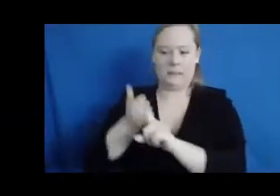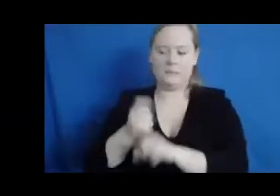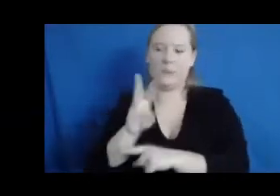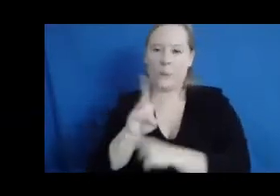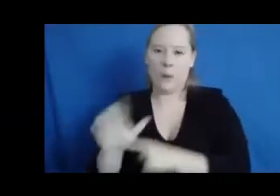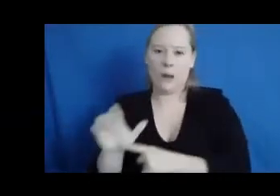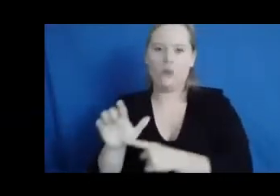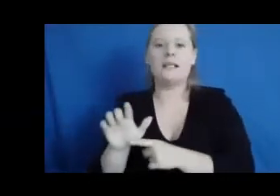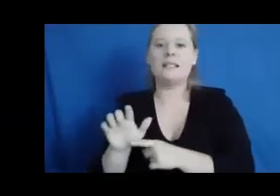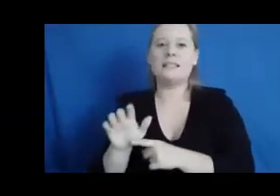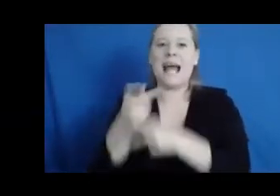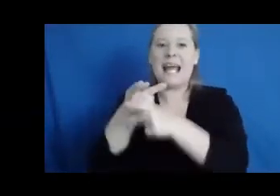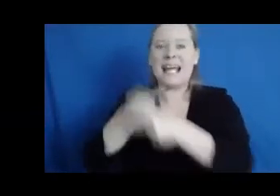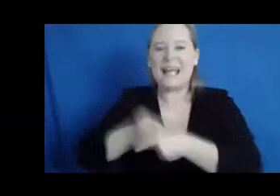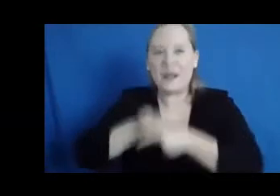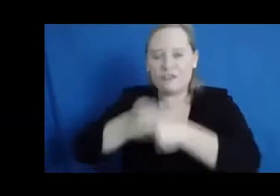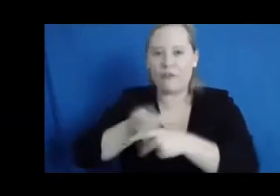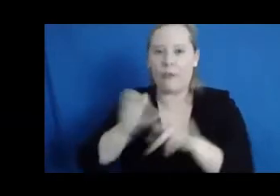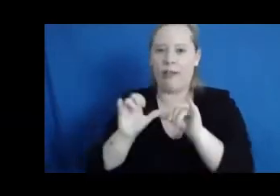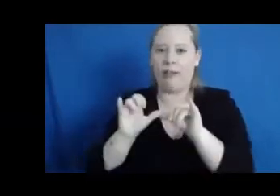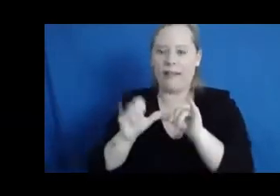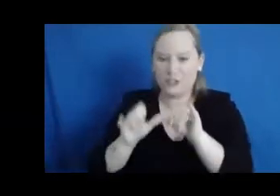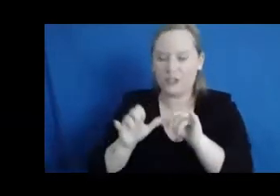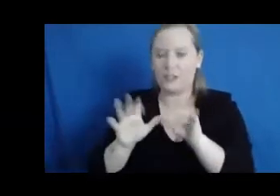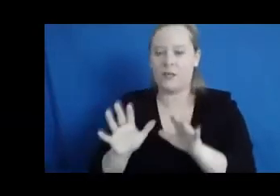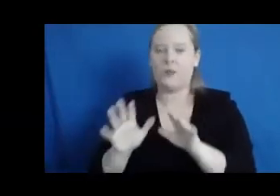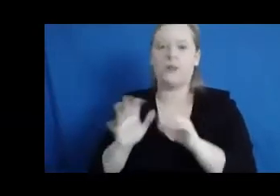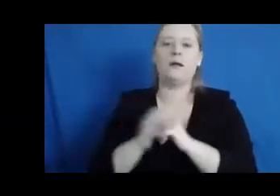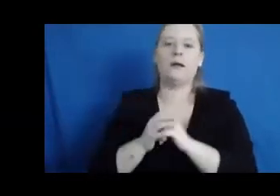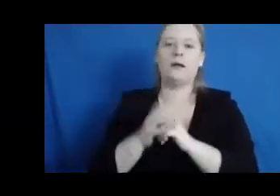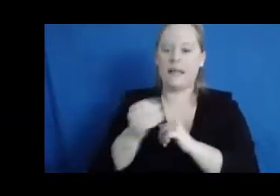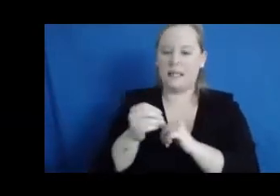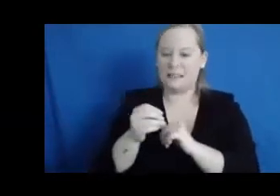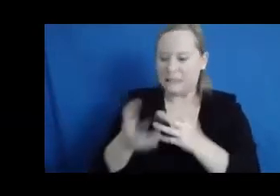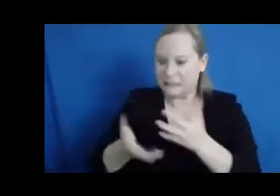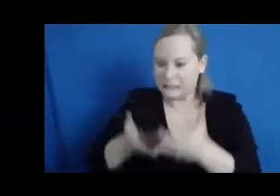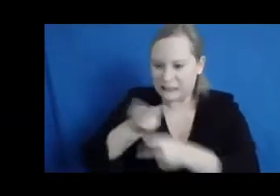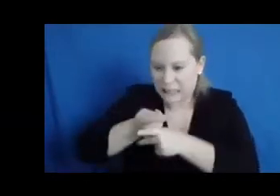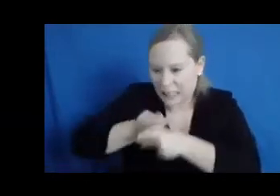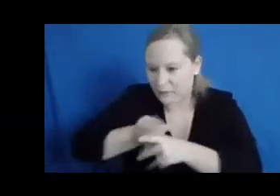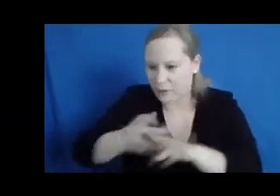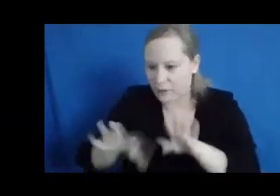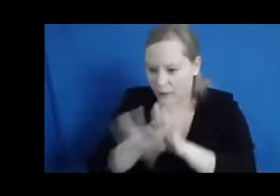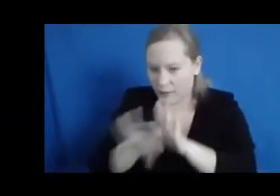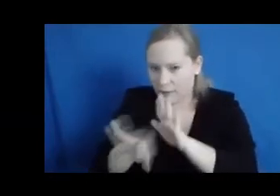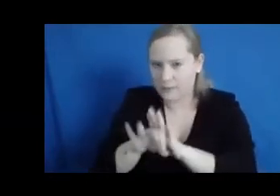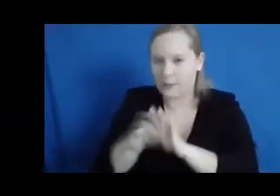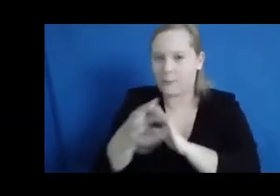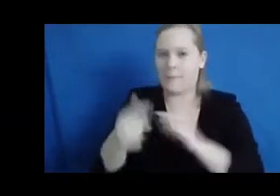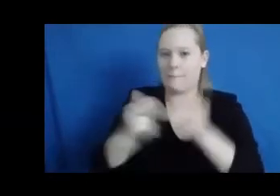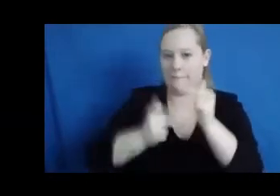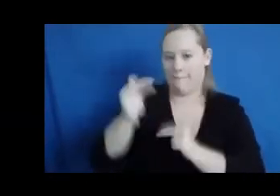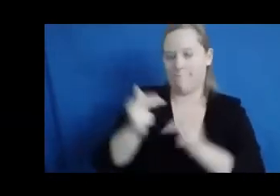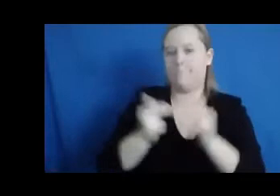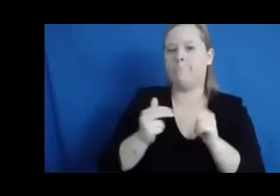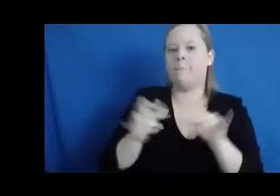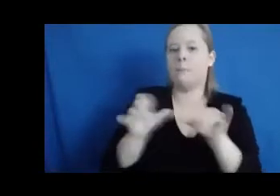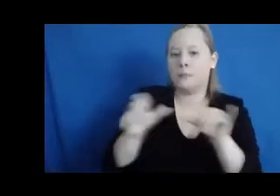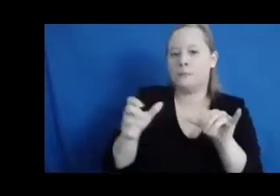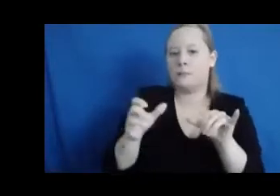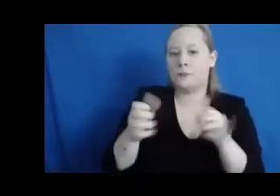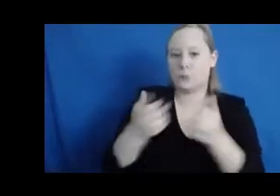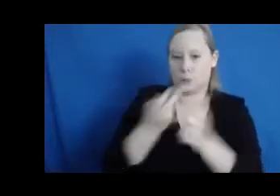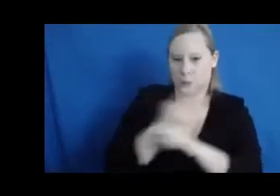careful engineering to get a good sample and get representative field parameters using our little flow cell here. And